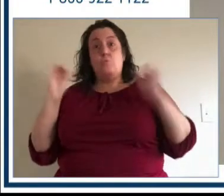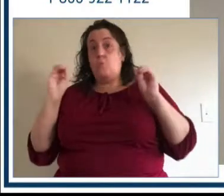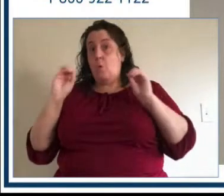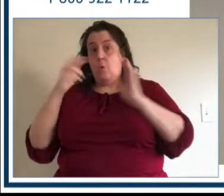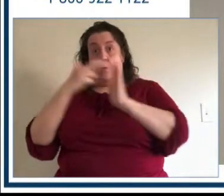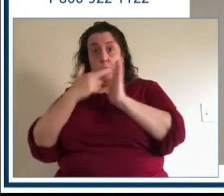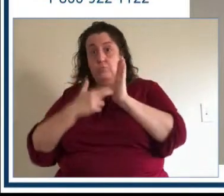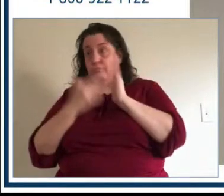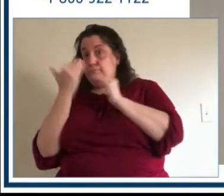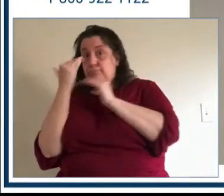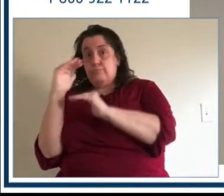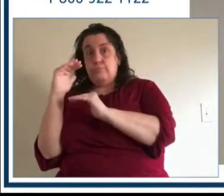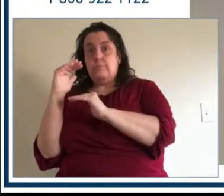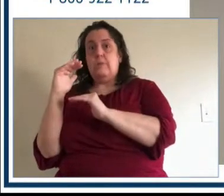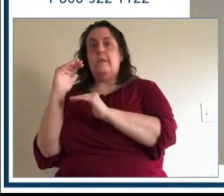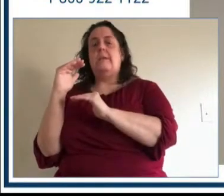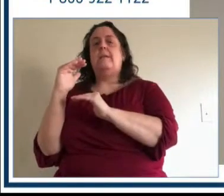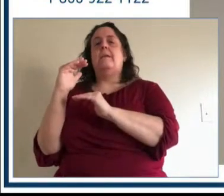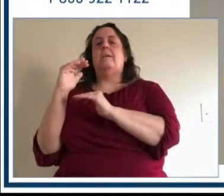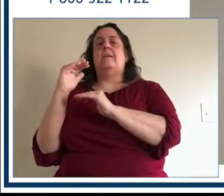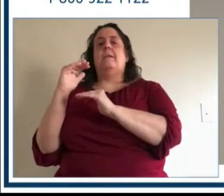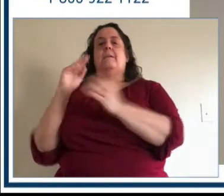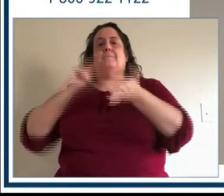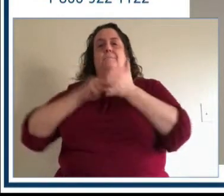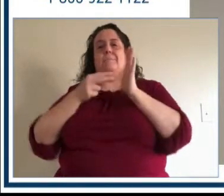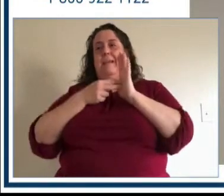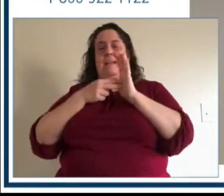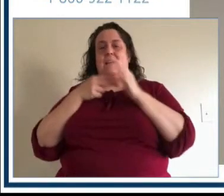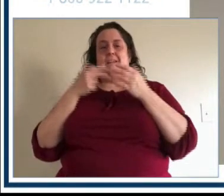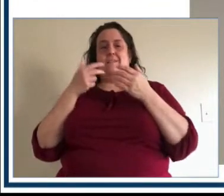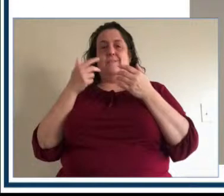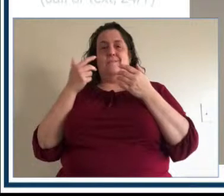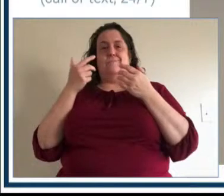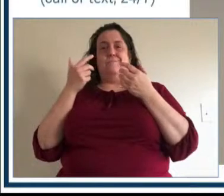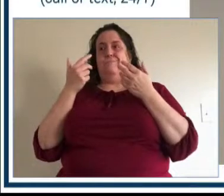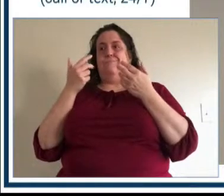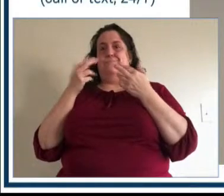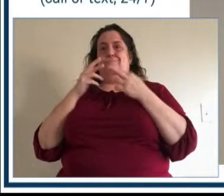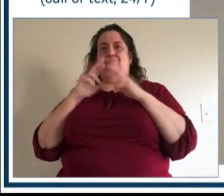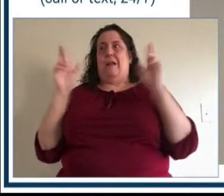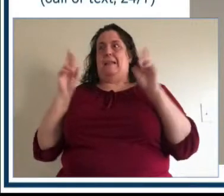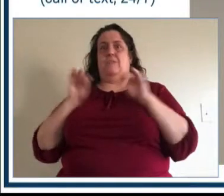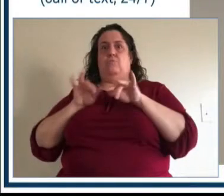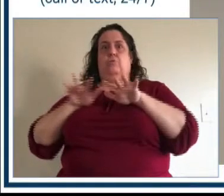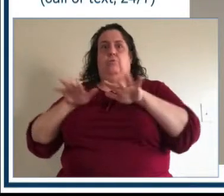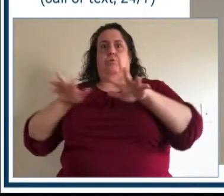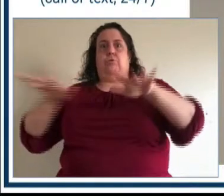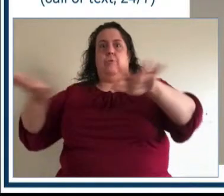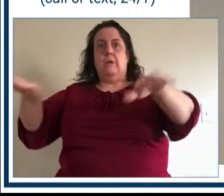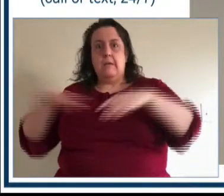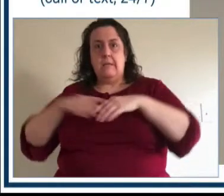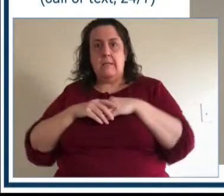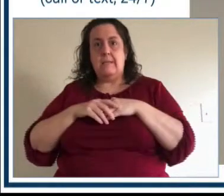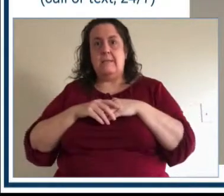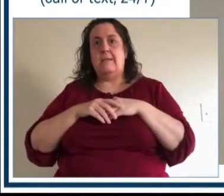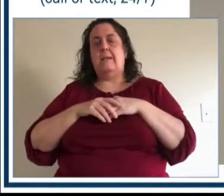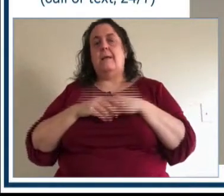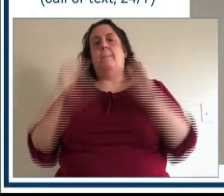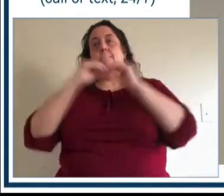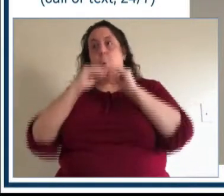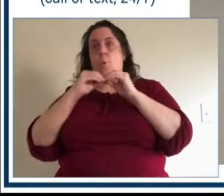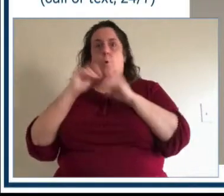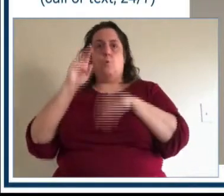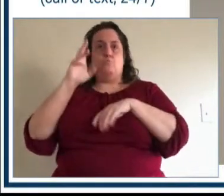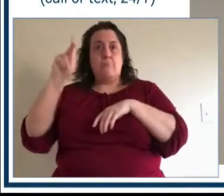we have really unchecked spread, which then puts people who are at higher risk of severe disease based on age or underlying